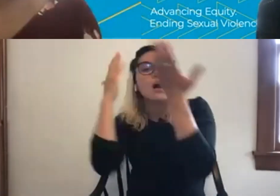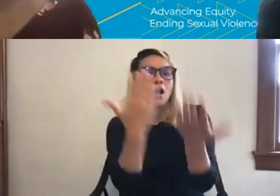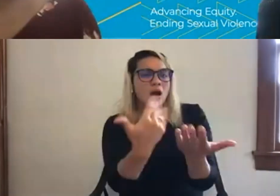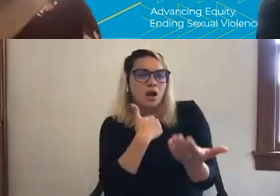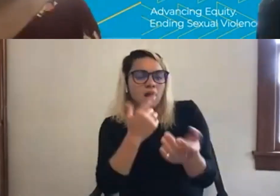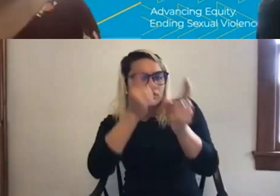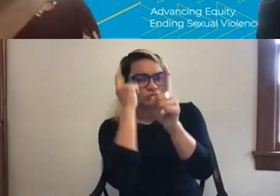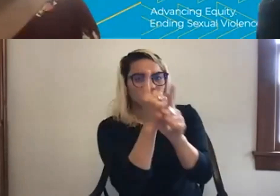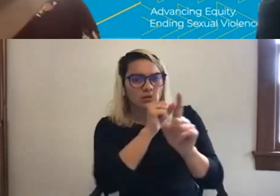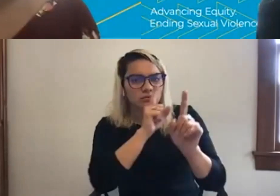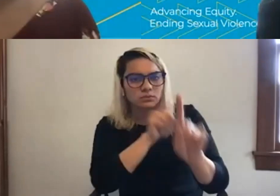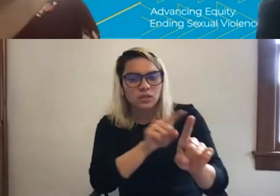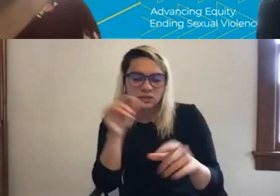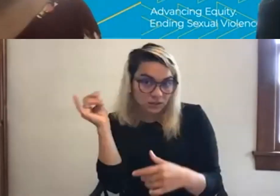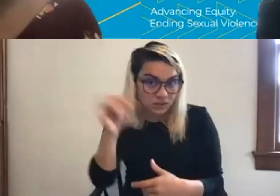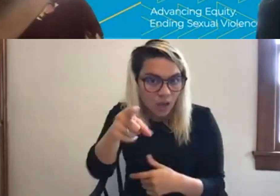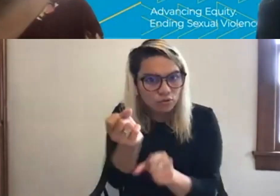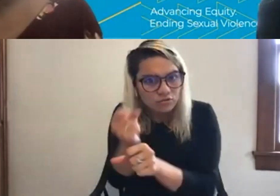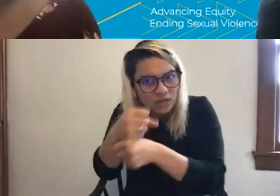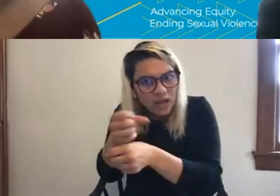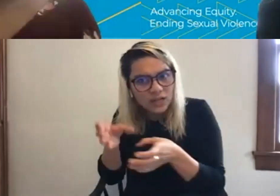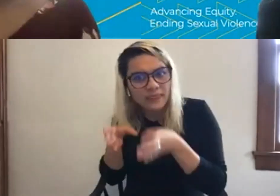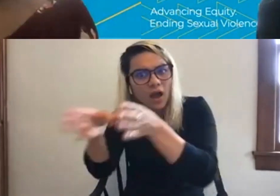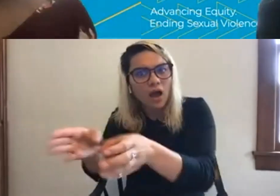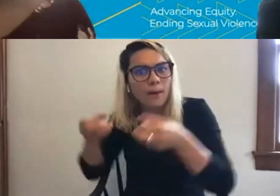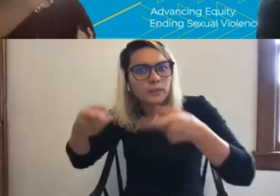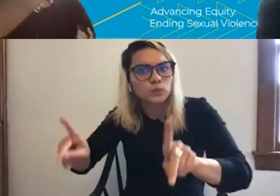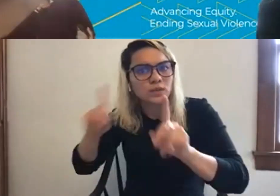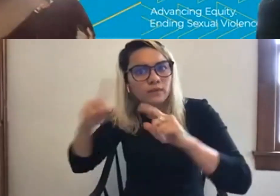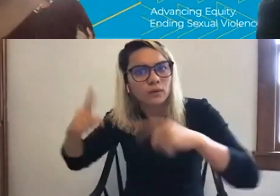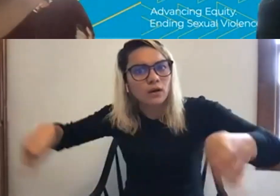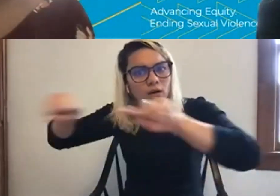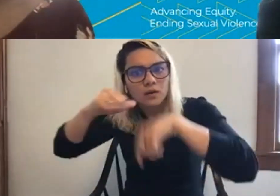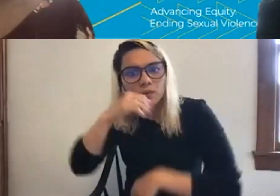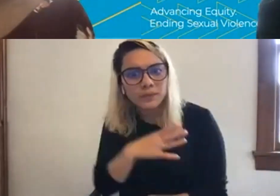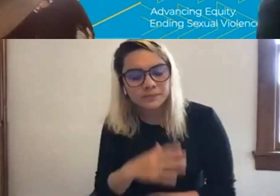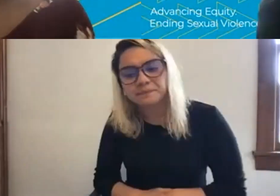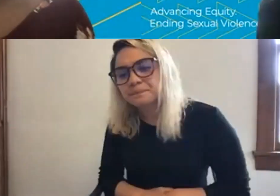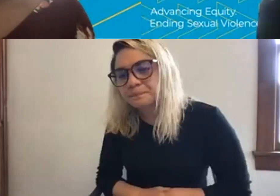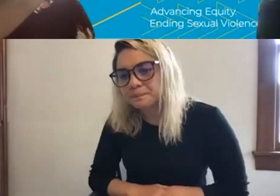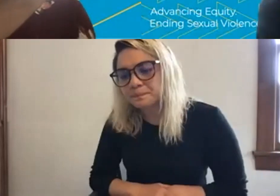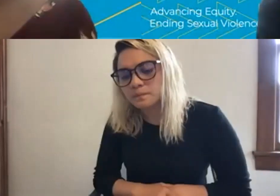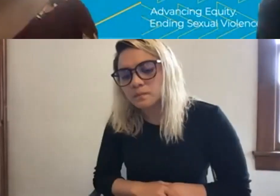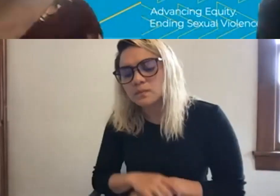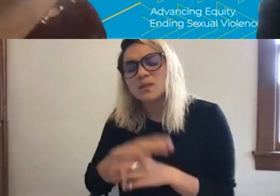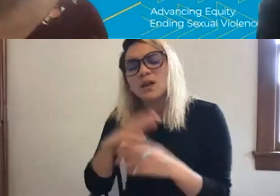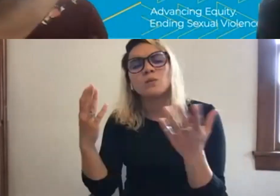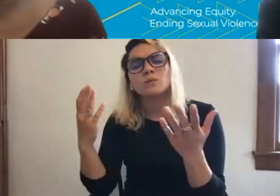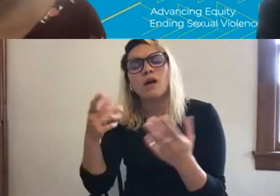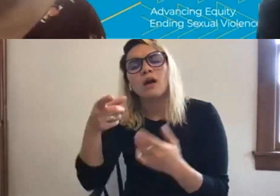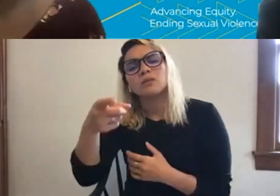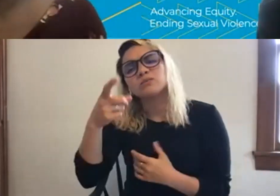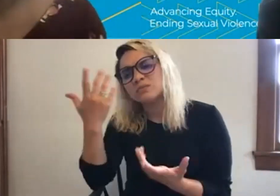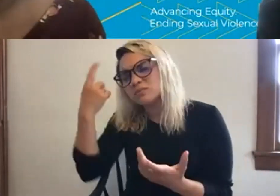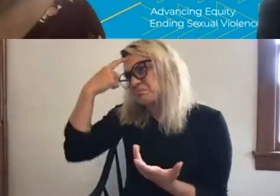a value? What do you really believe that should that like belongs to